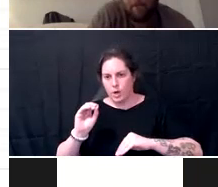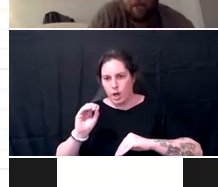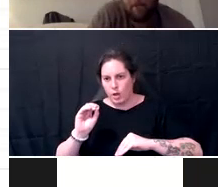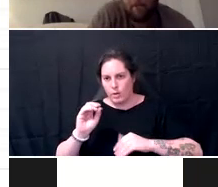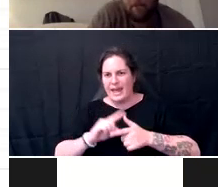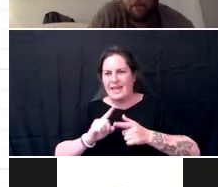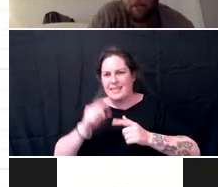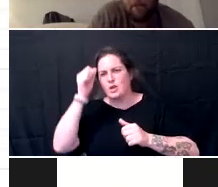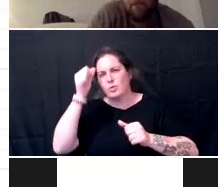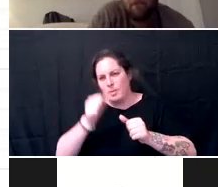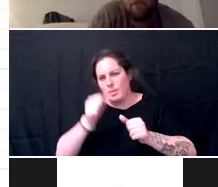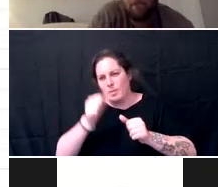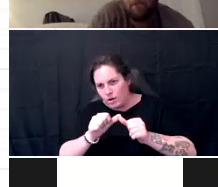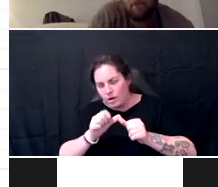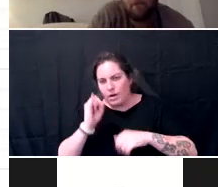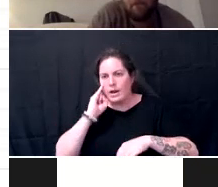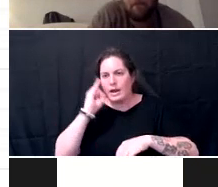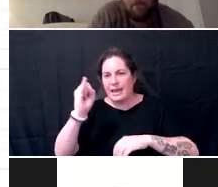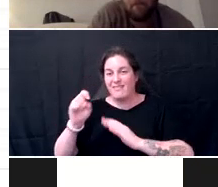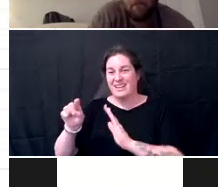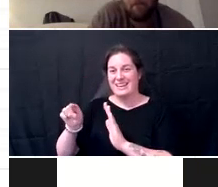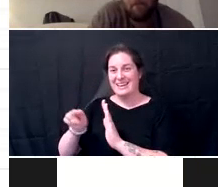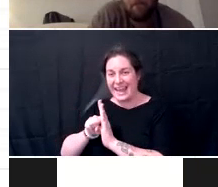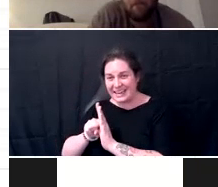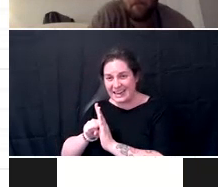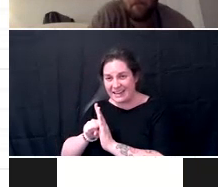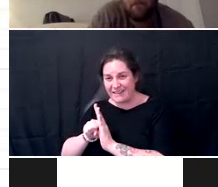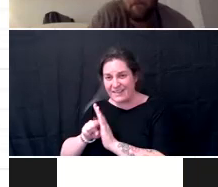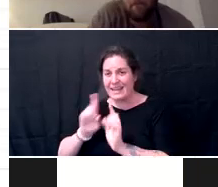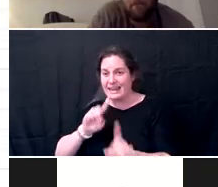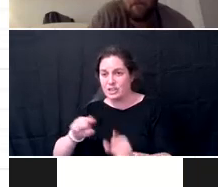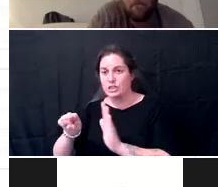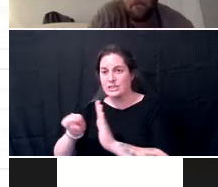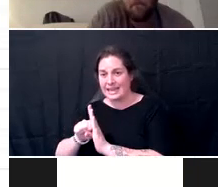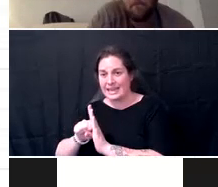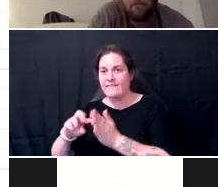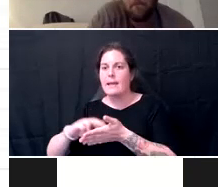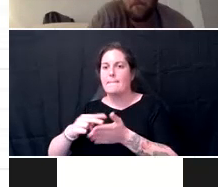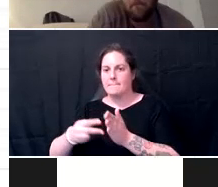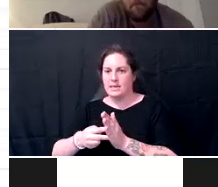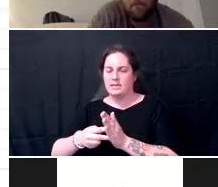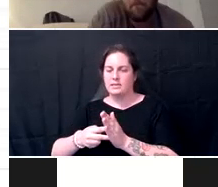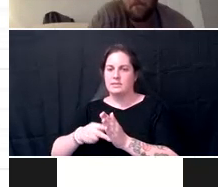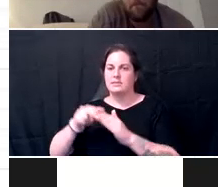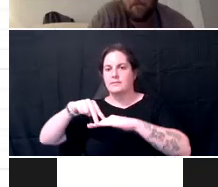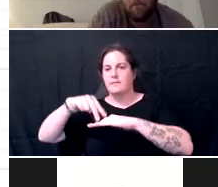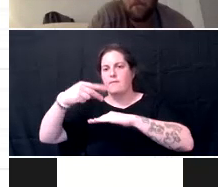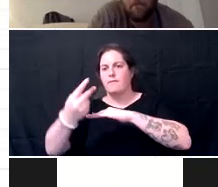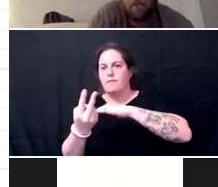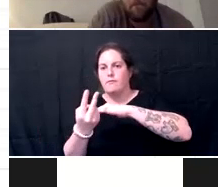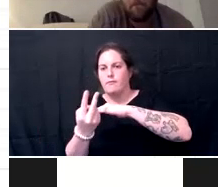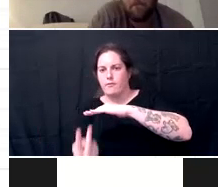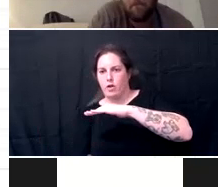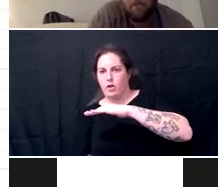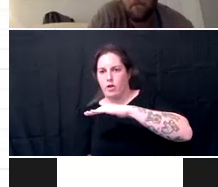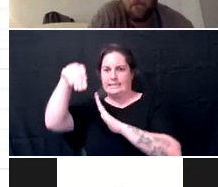remember, if this comes out negative, that means the object is falling down, right? So